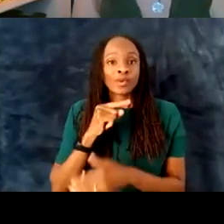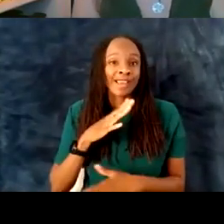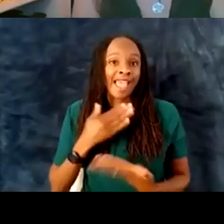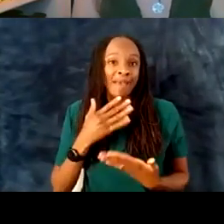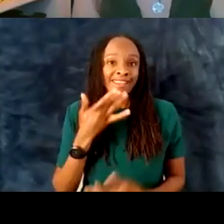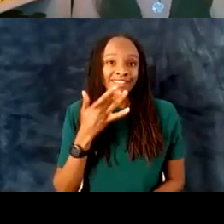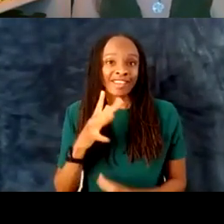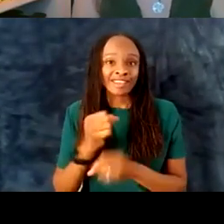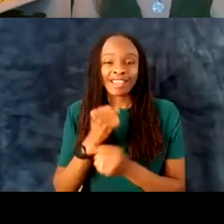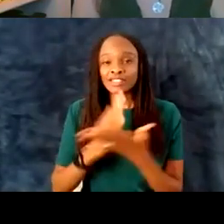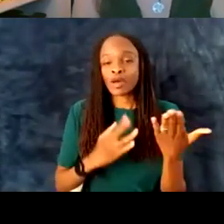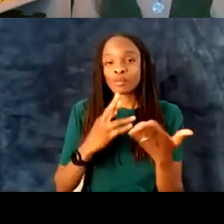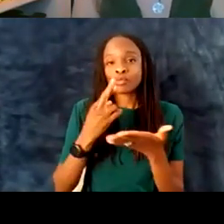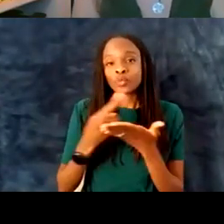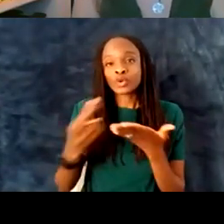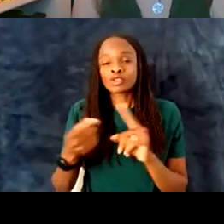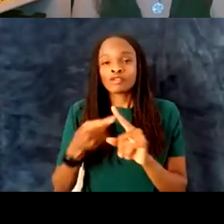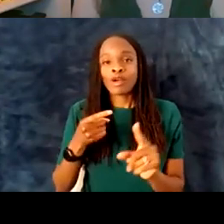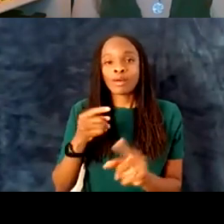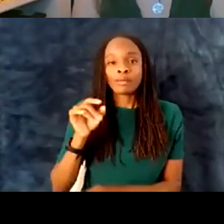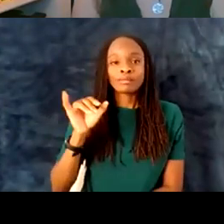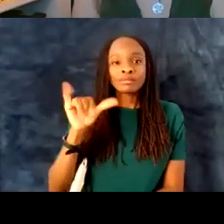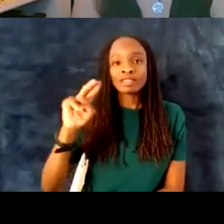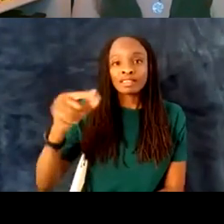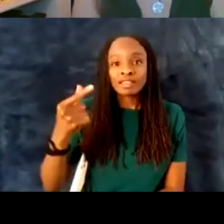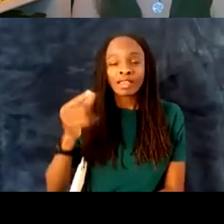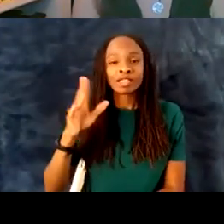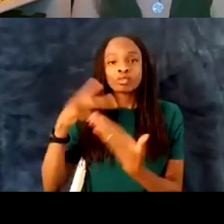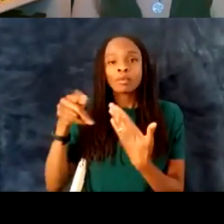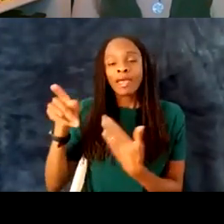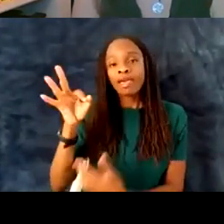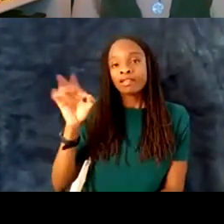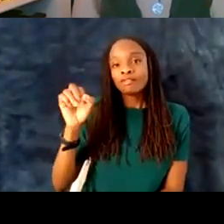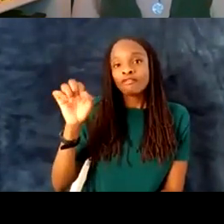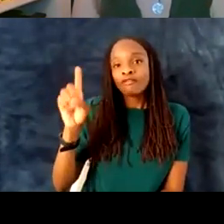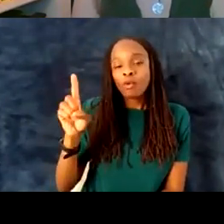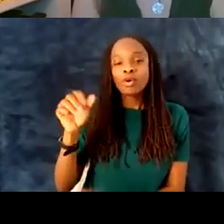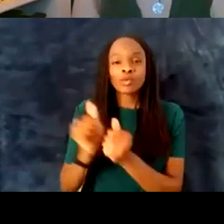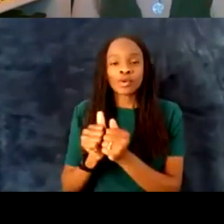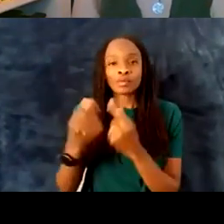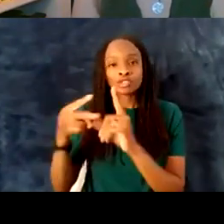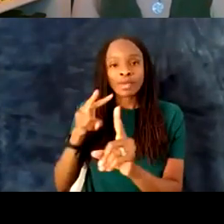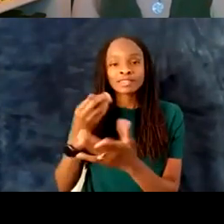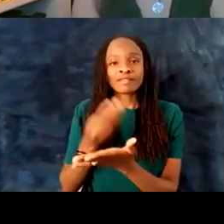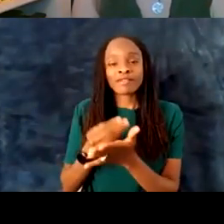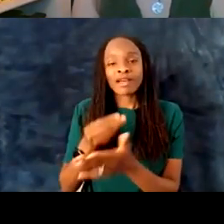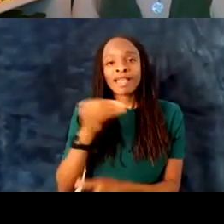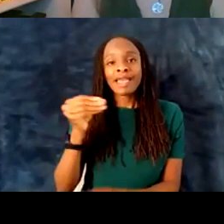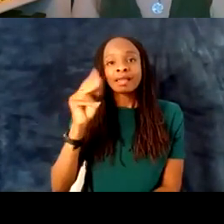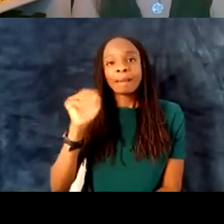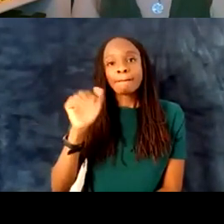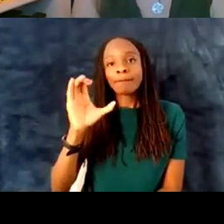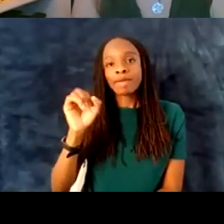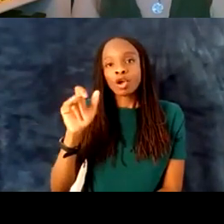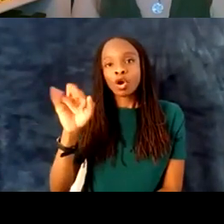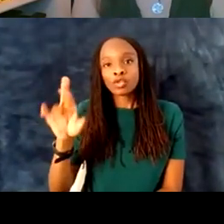some resources from Chiwe's program at Ford, with the Perspective Fund and with MacArthur to initiate this, you